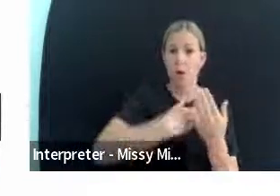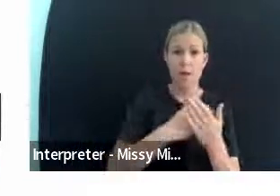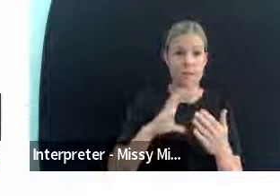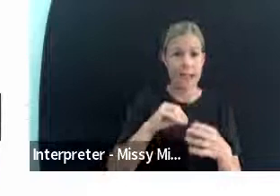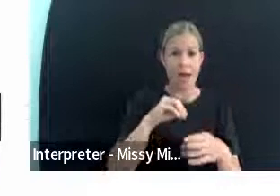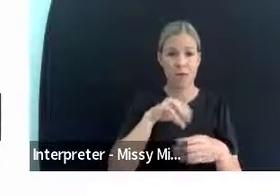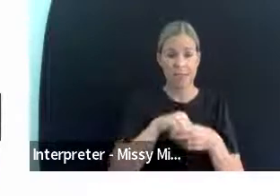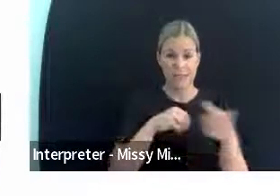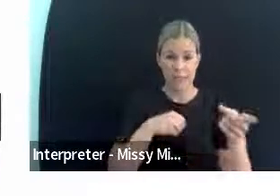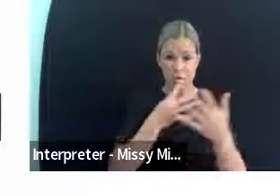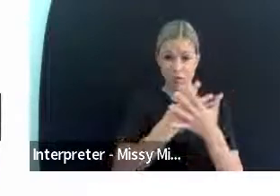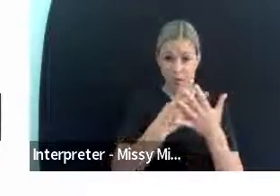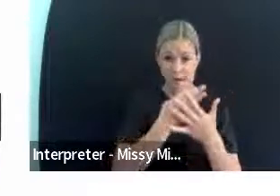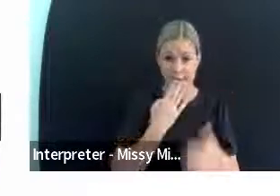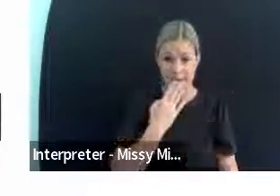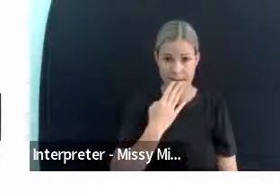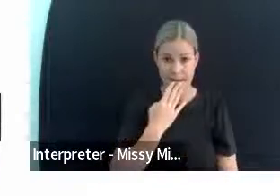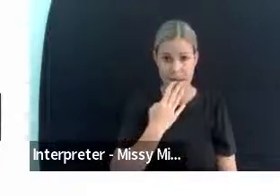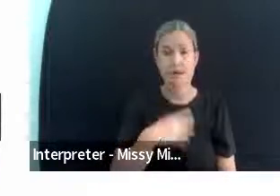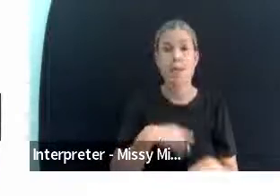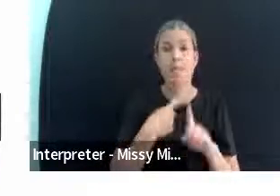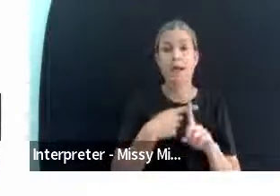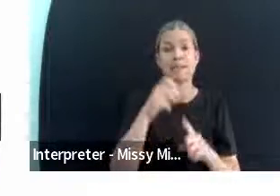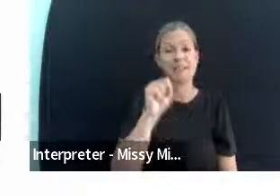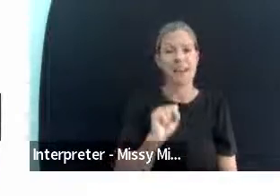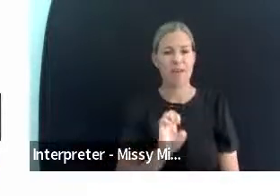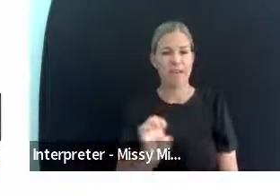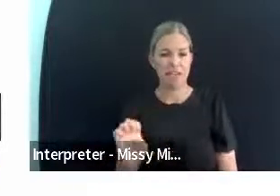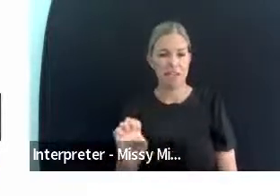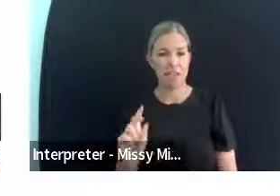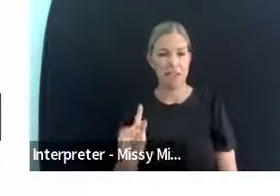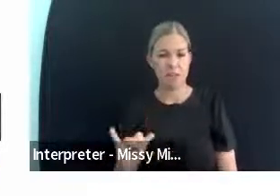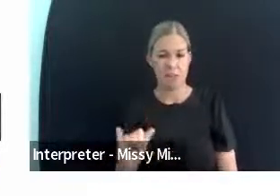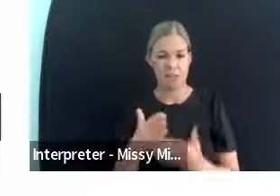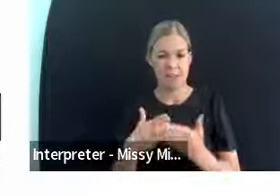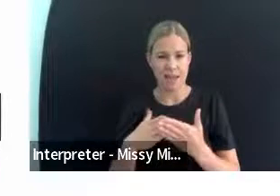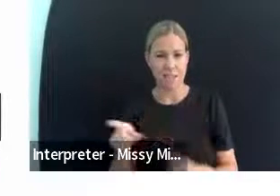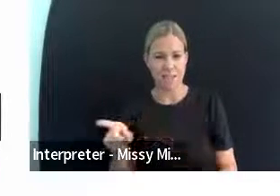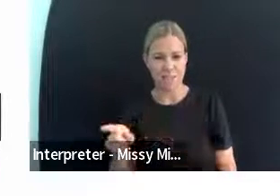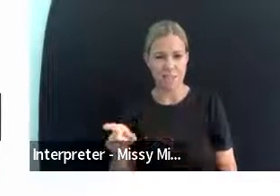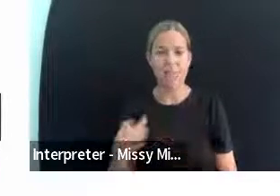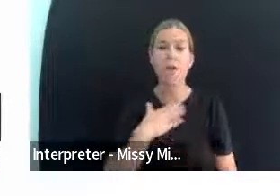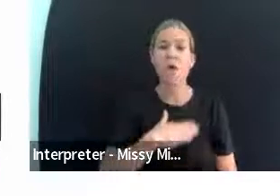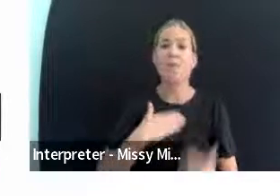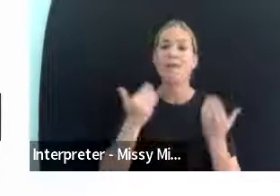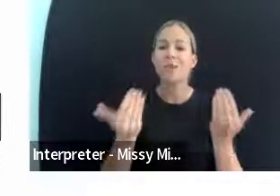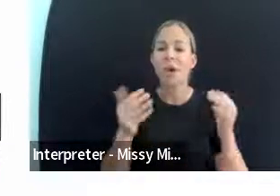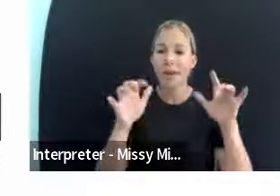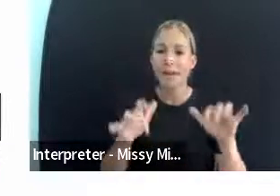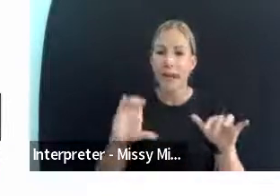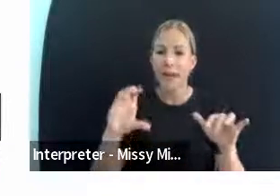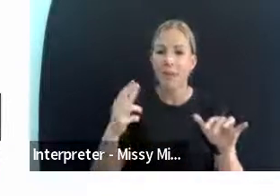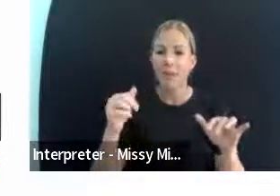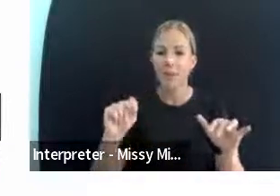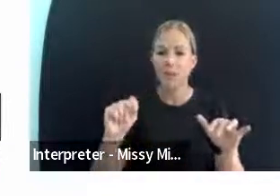also serve a portion of southeastern Kentucky. So I'd like you to just type in the chat box if you would. You can